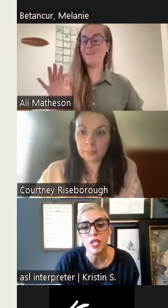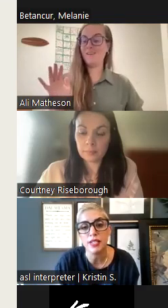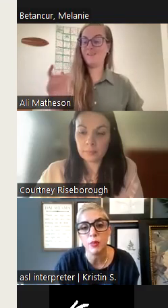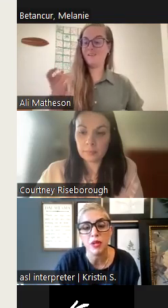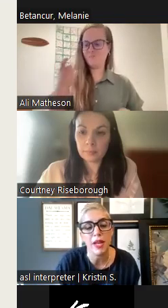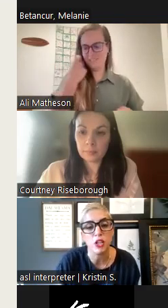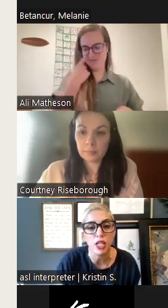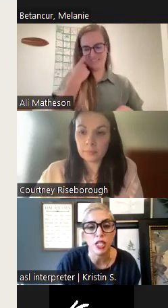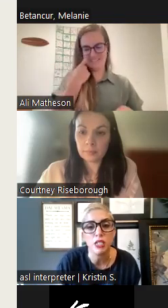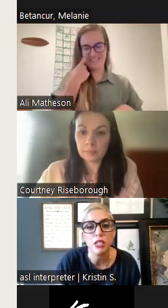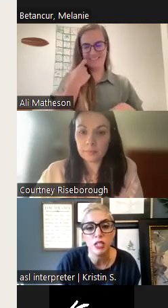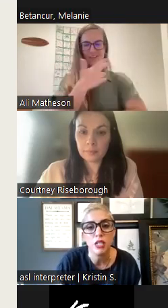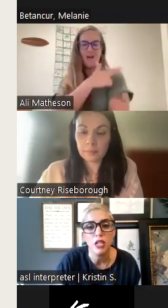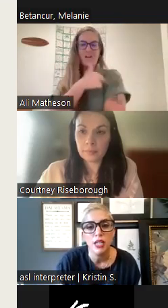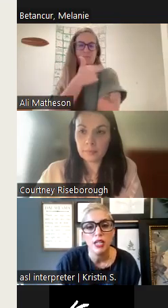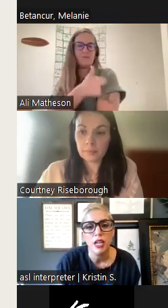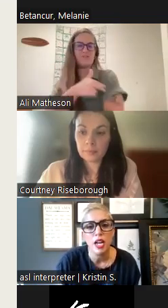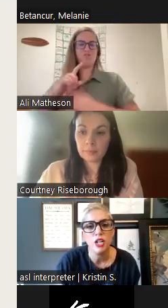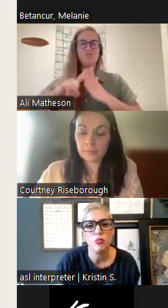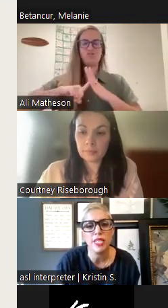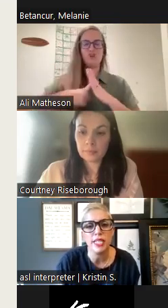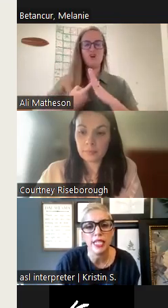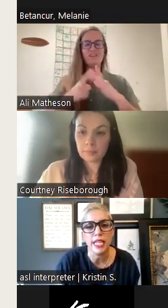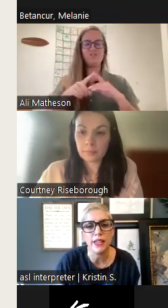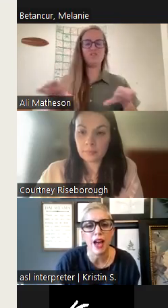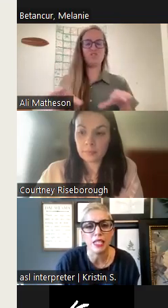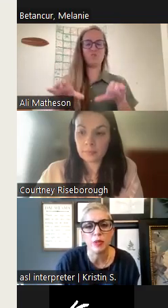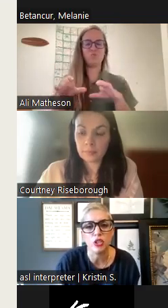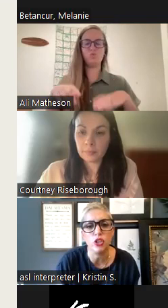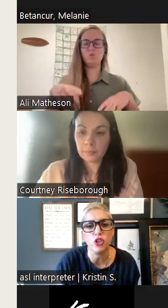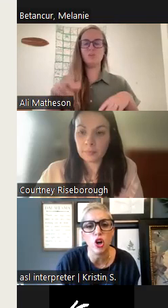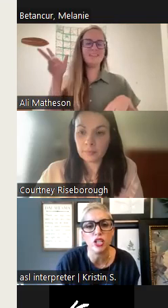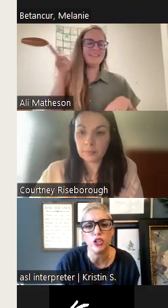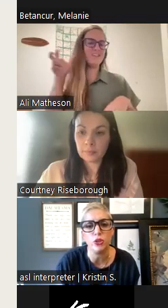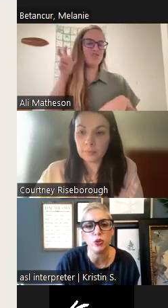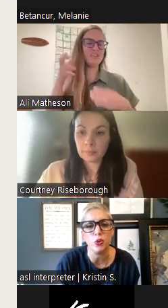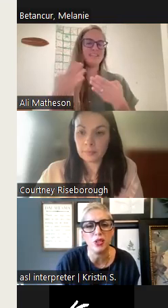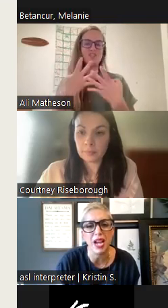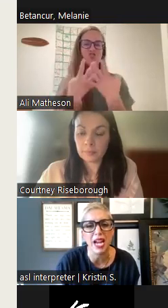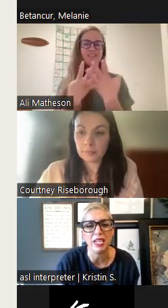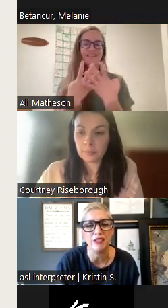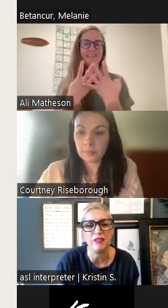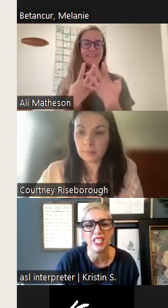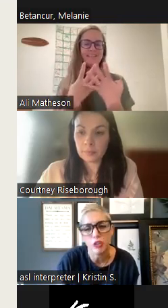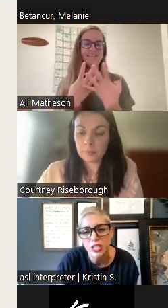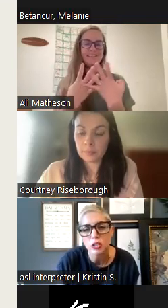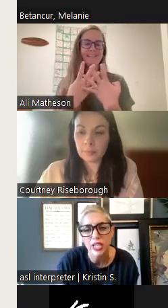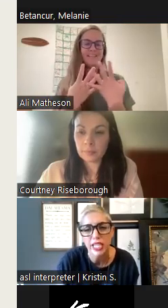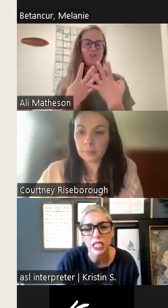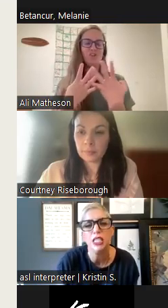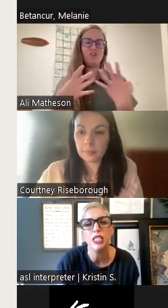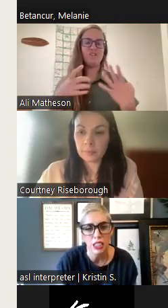And other things that we want to mention. I know recently the hospitals started to do some kind of